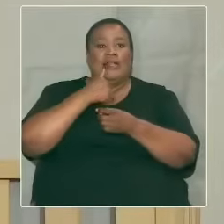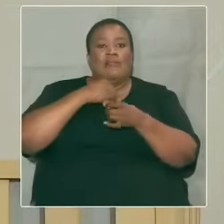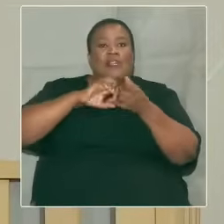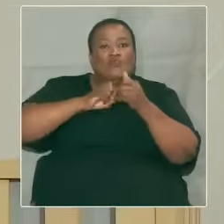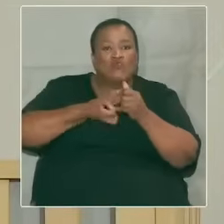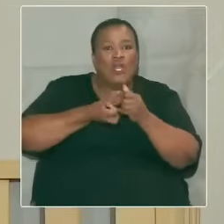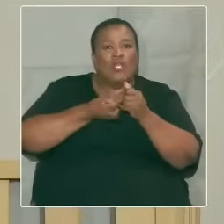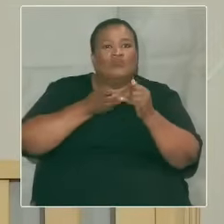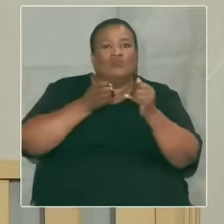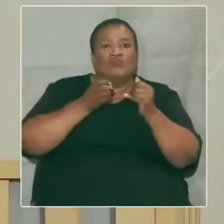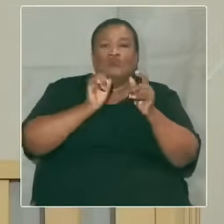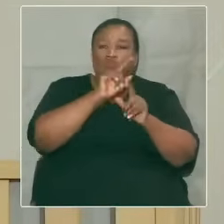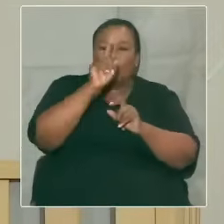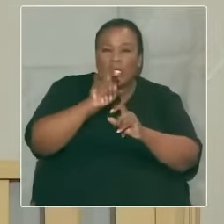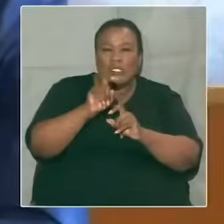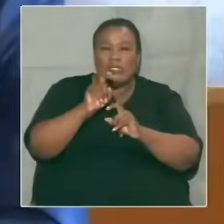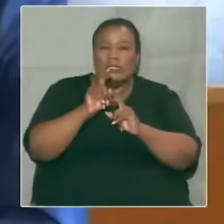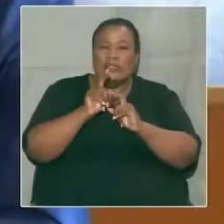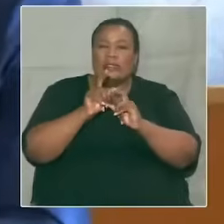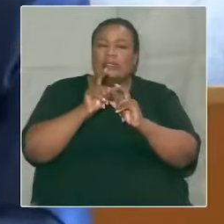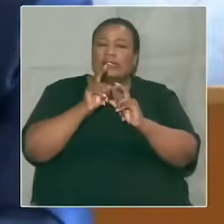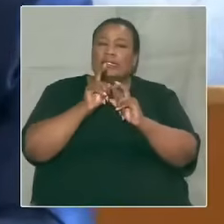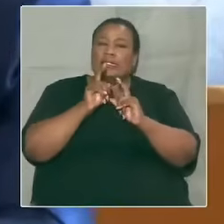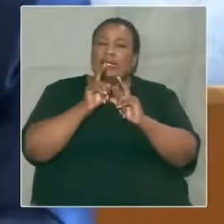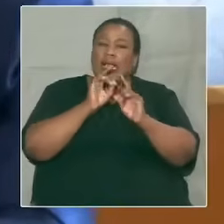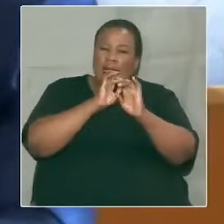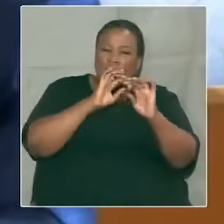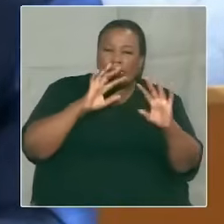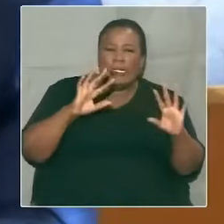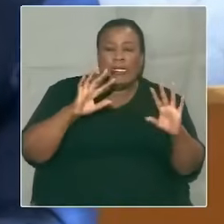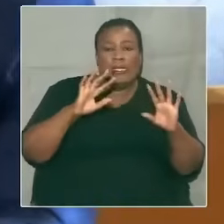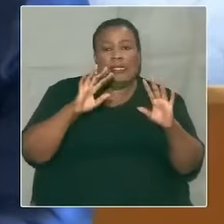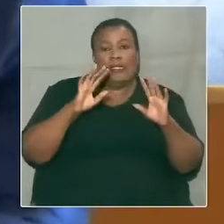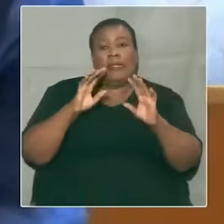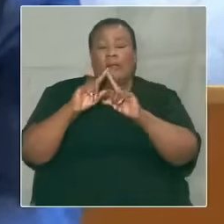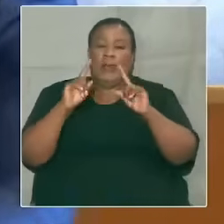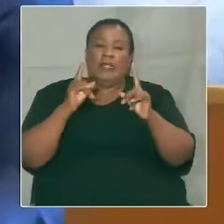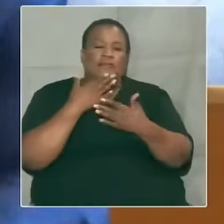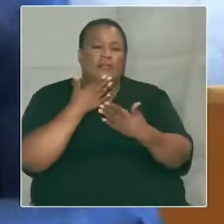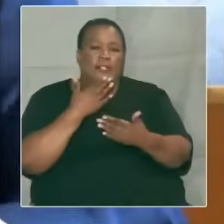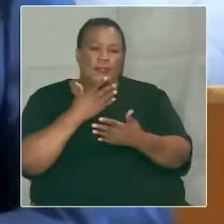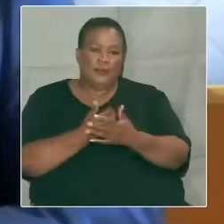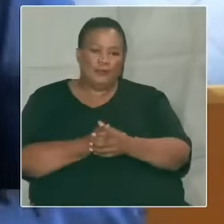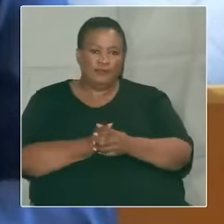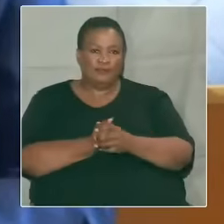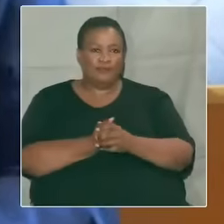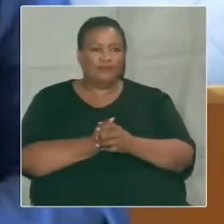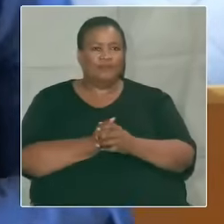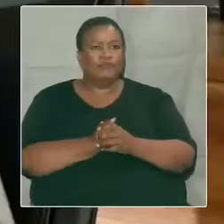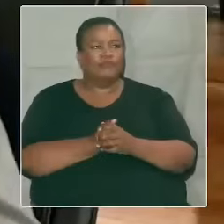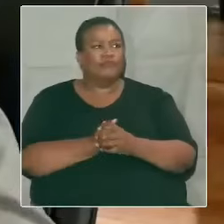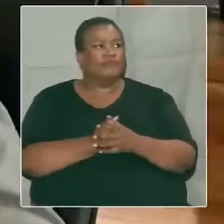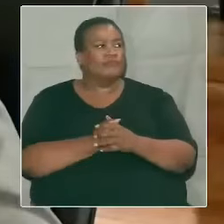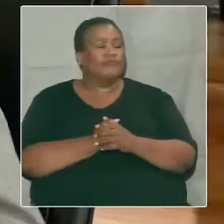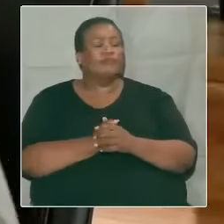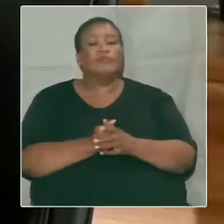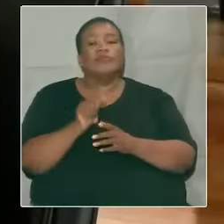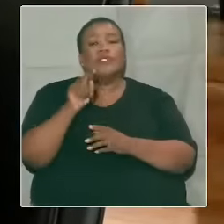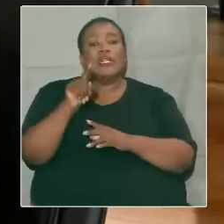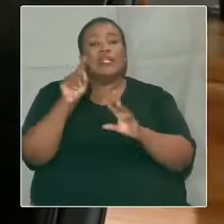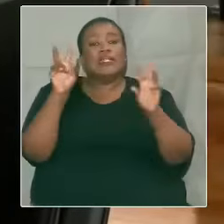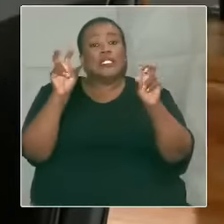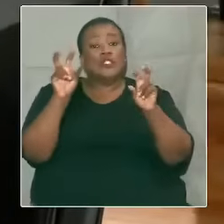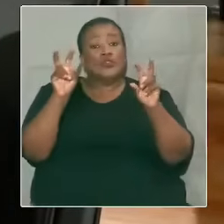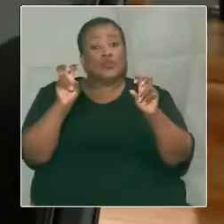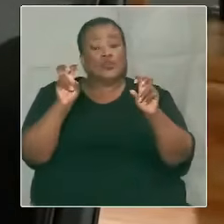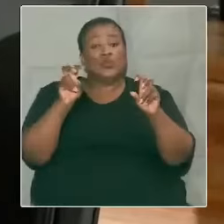carefully, referring to the straying and so on. But thank you very much. Thank you. Thank you, Chair. In fact, this issue that the